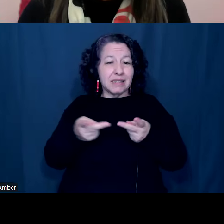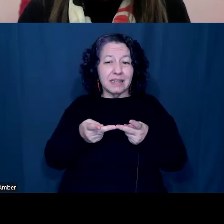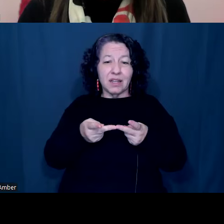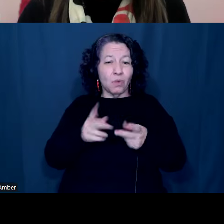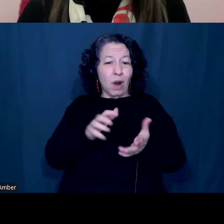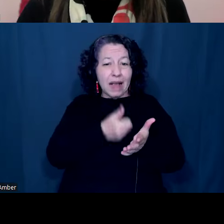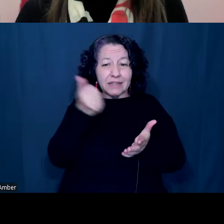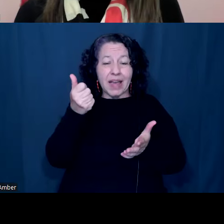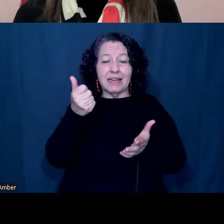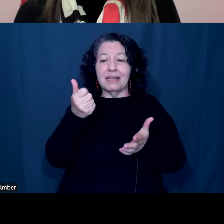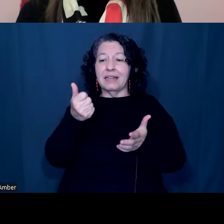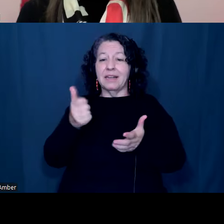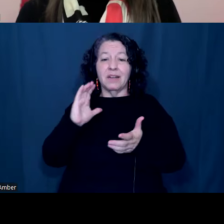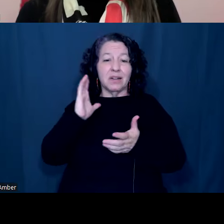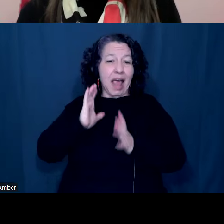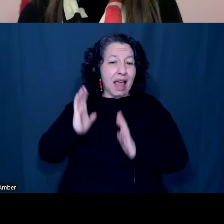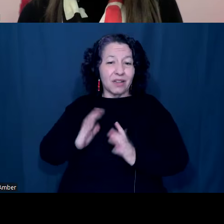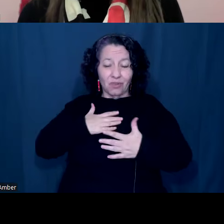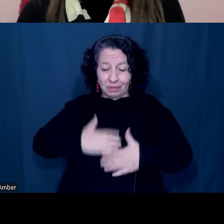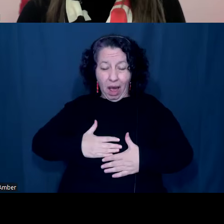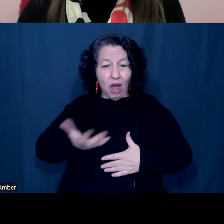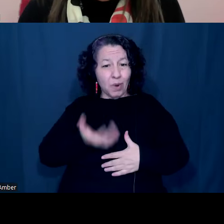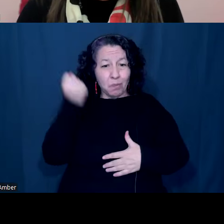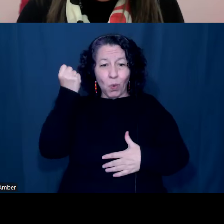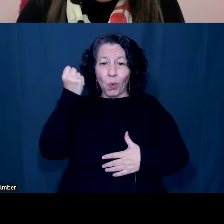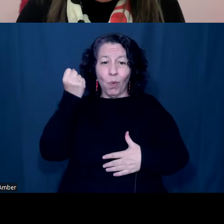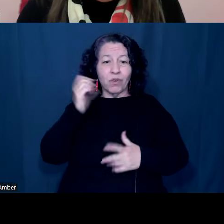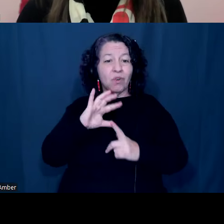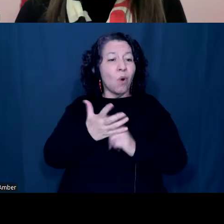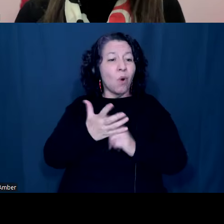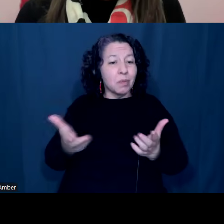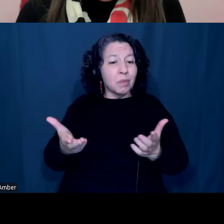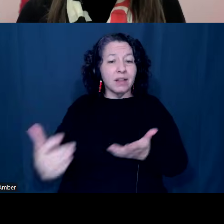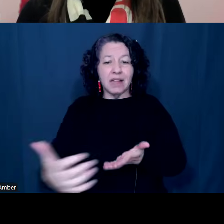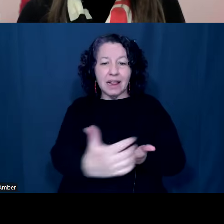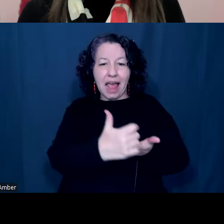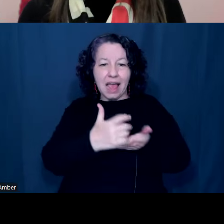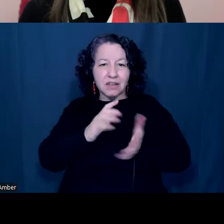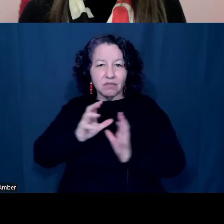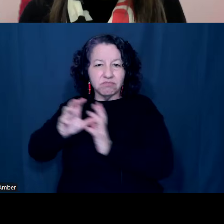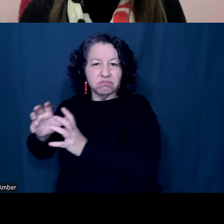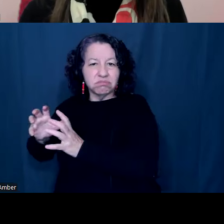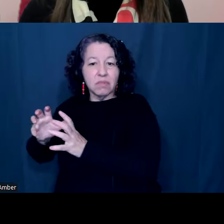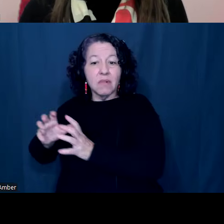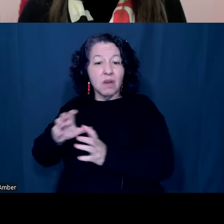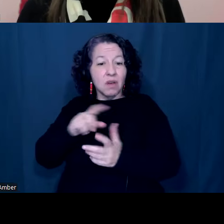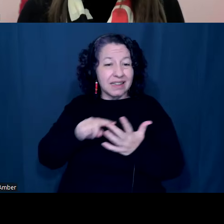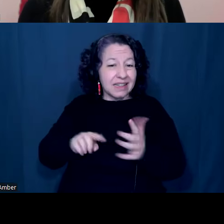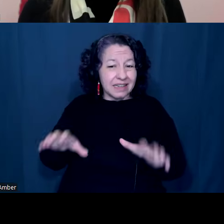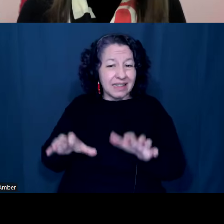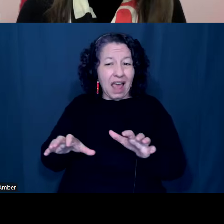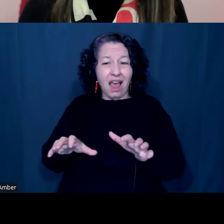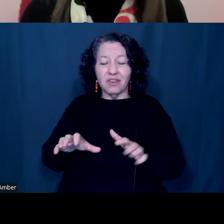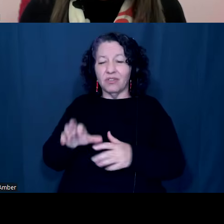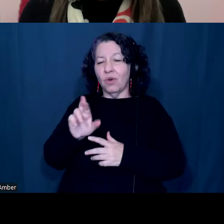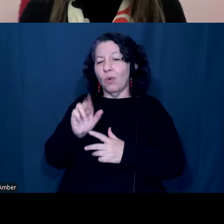removed, cultural belongings were collected, and these actions rarely respected